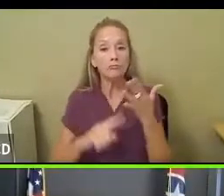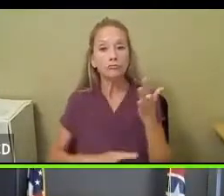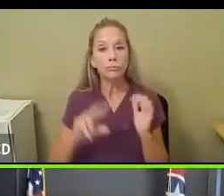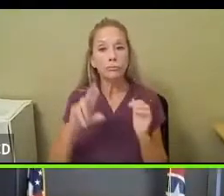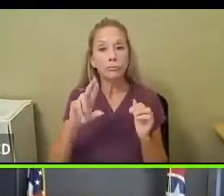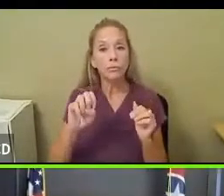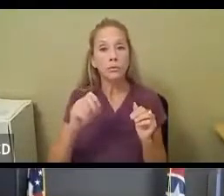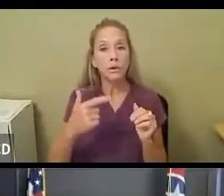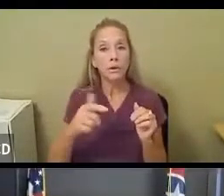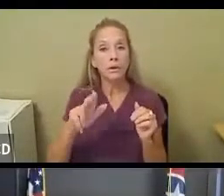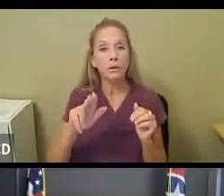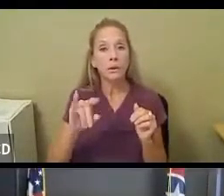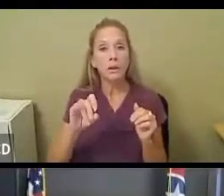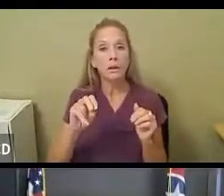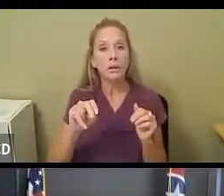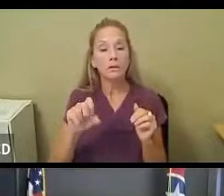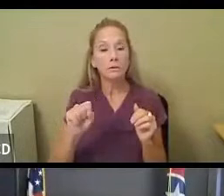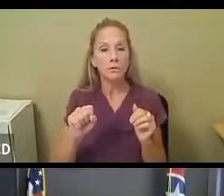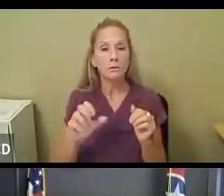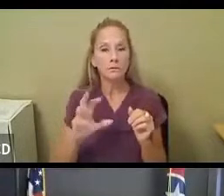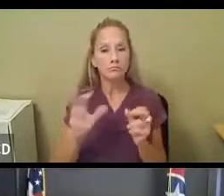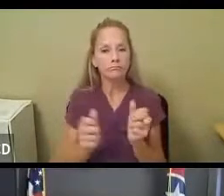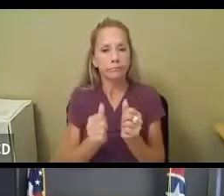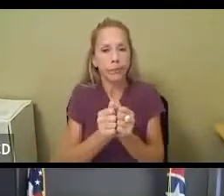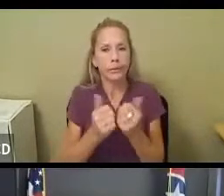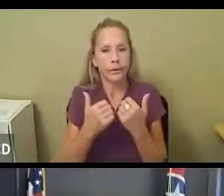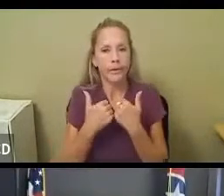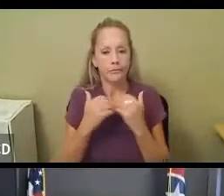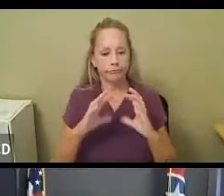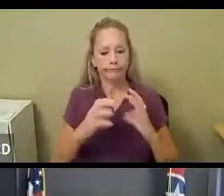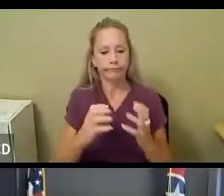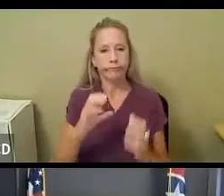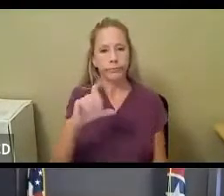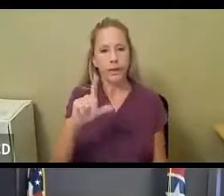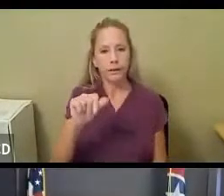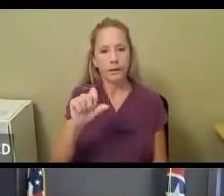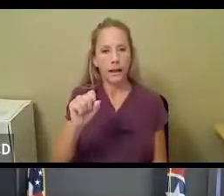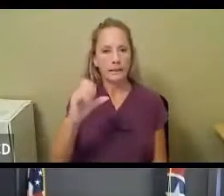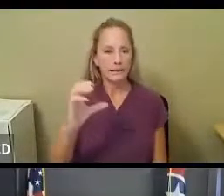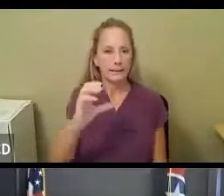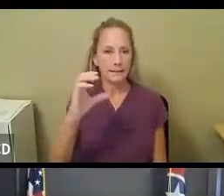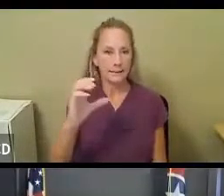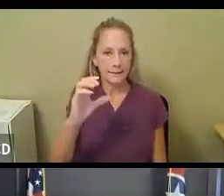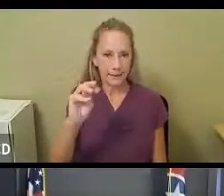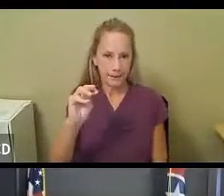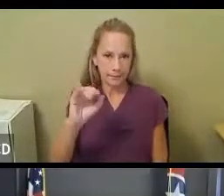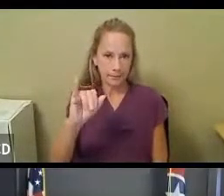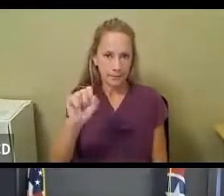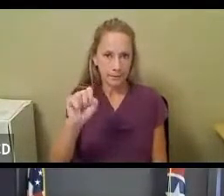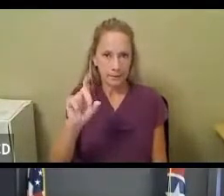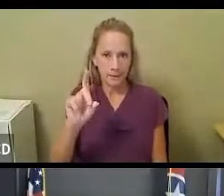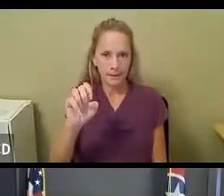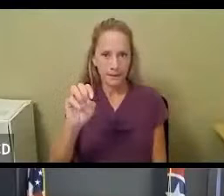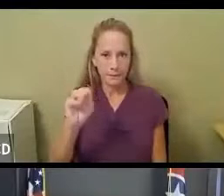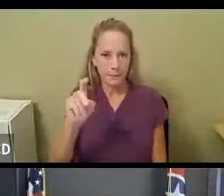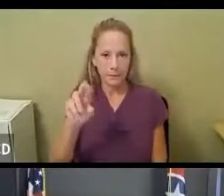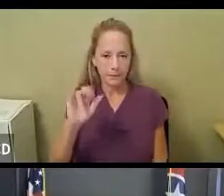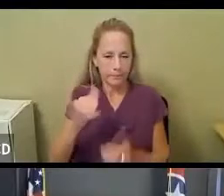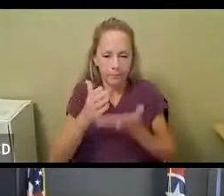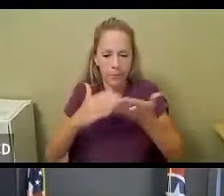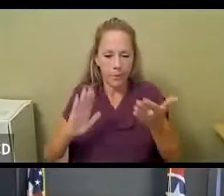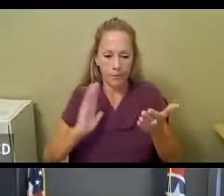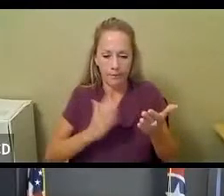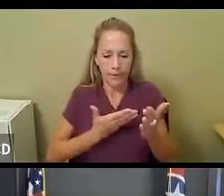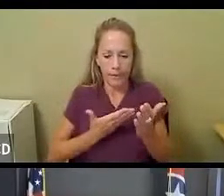necessarily have to carry a Class C misdemeanor qualification. It's just part of the regulation. And the